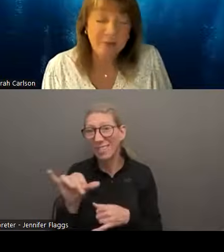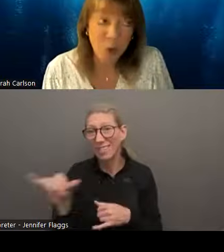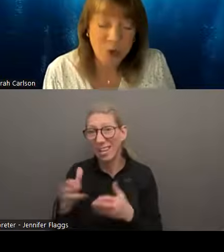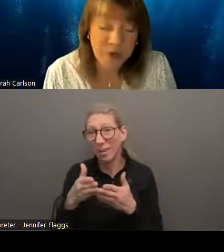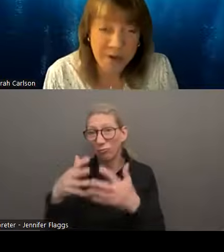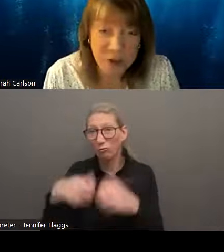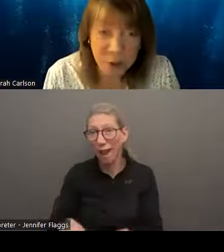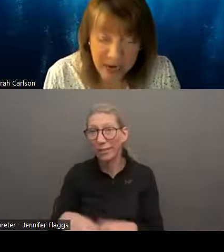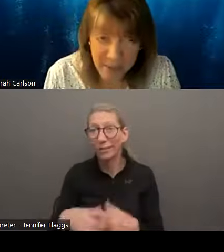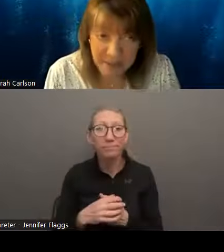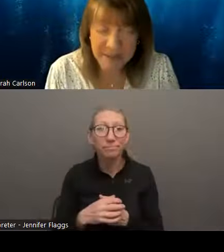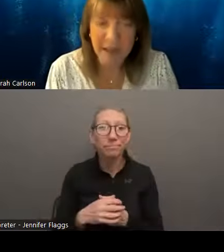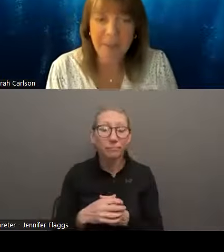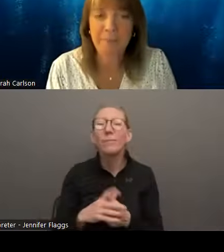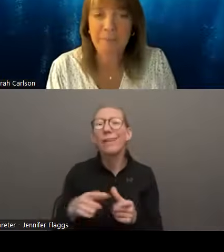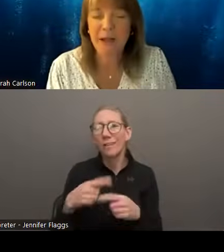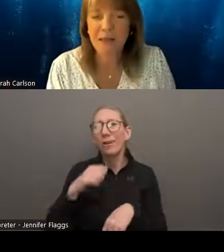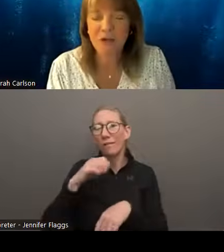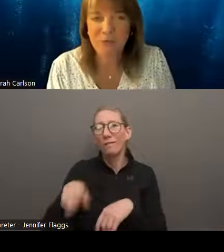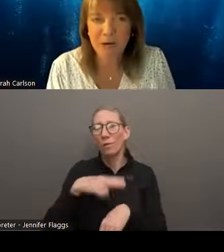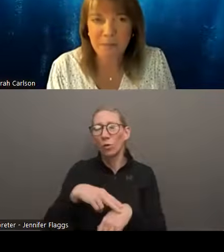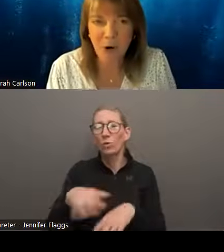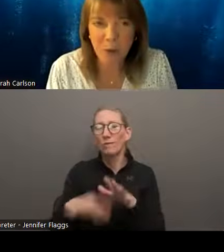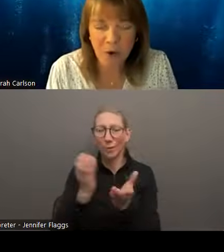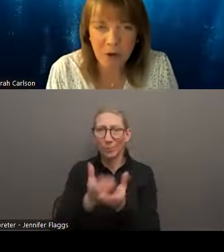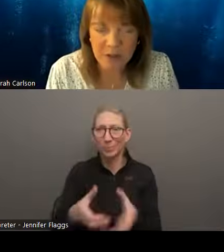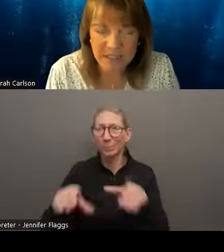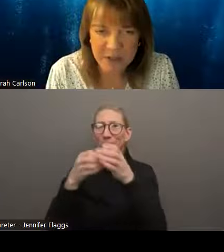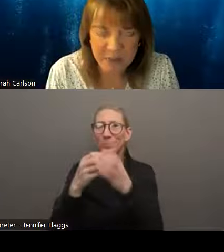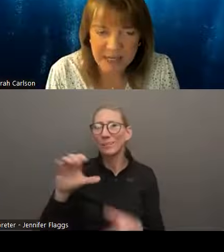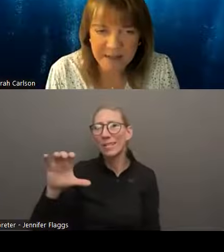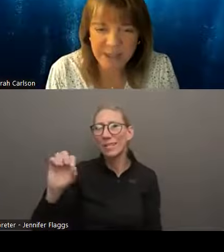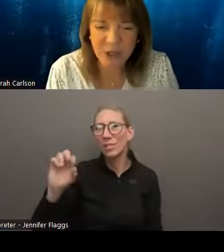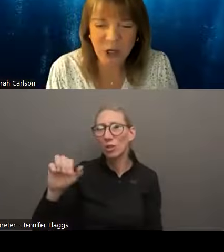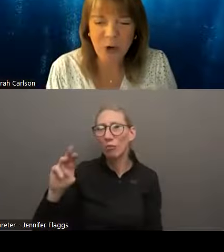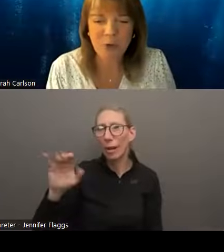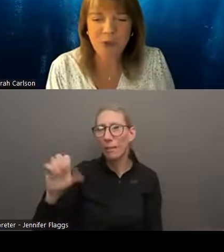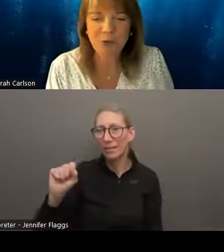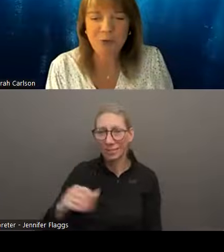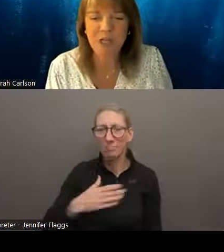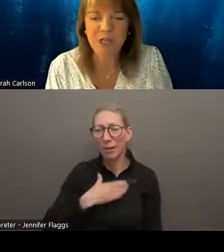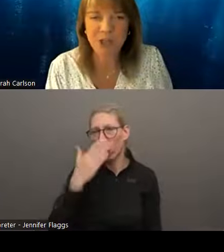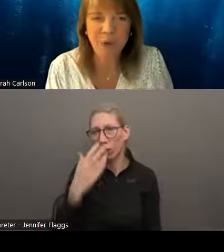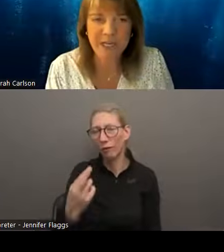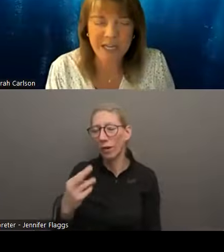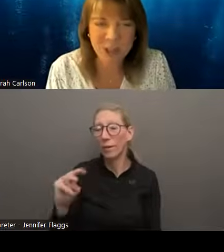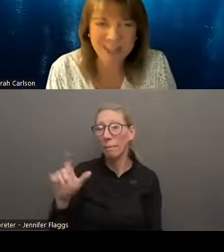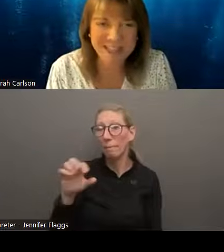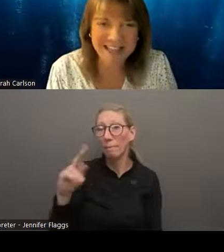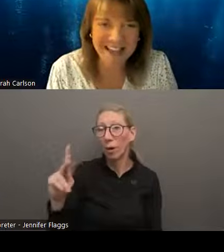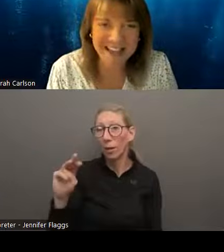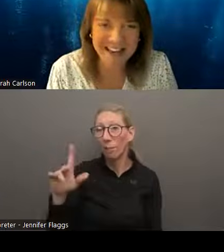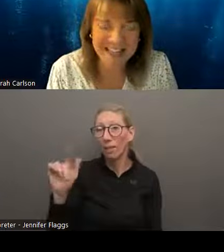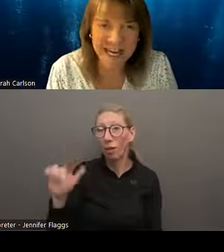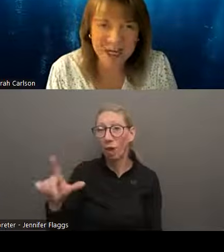And then, of course, we found ceramics. My good friend Mark Lawal tells me he likes to go to the shipwreck sessions